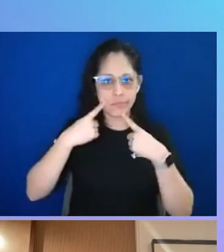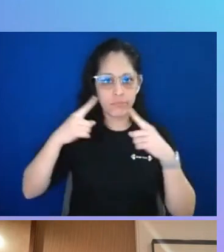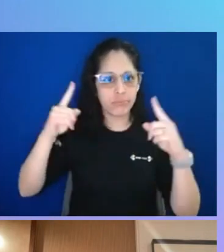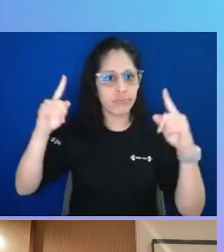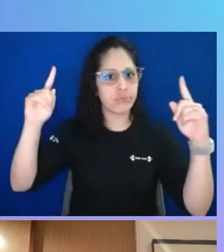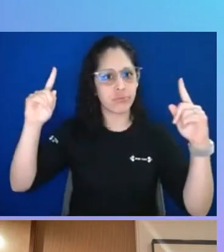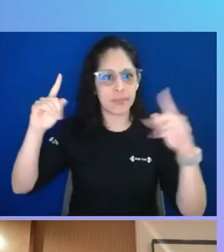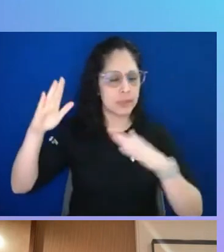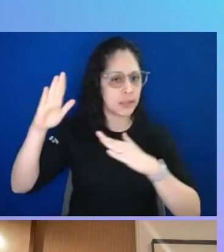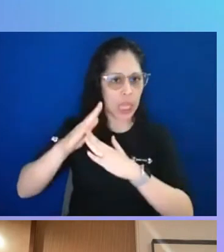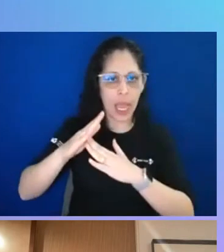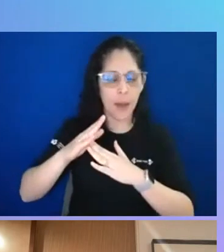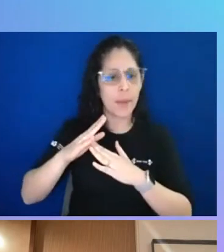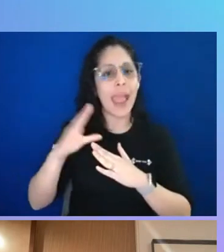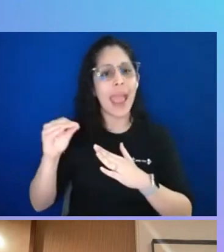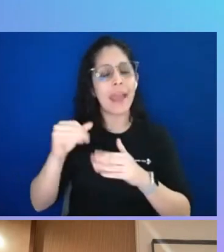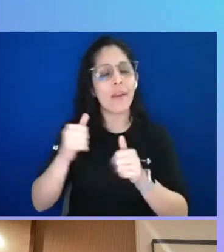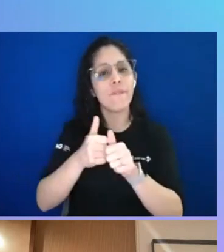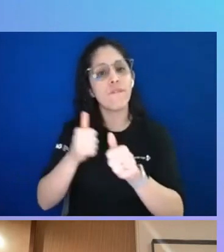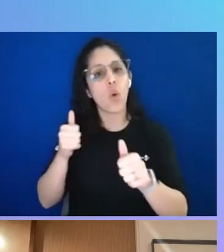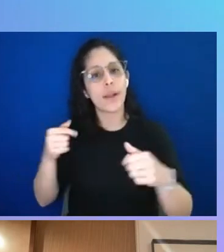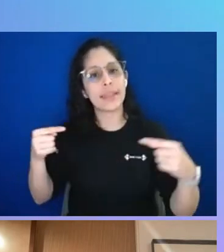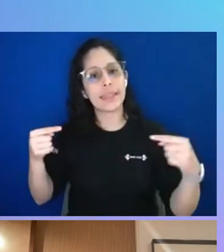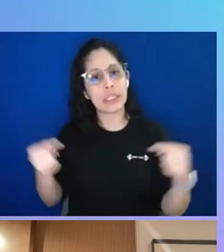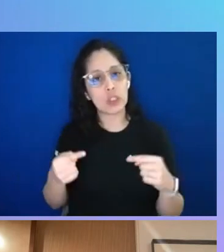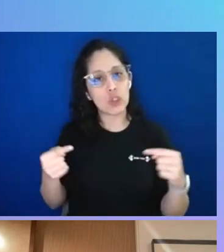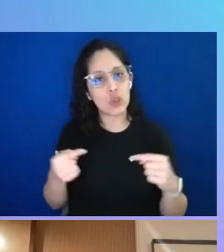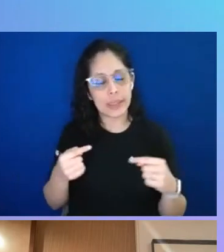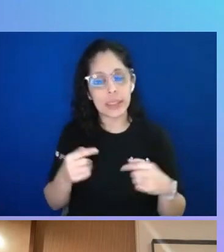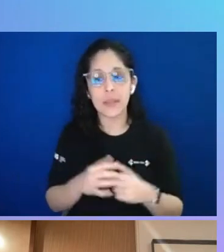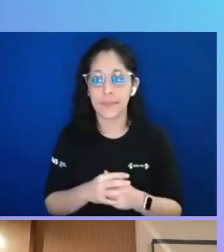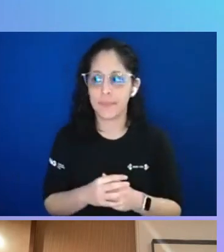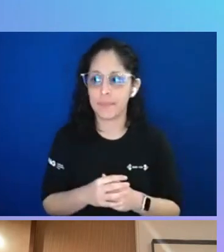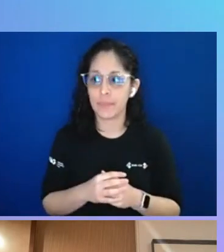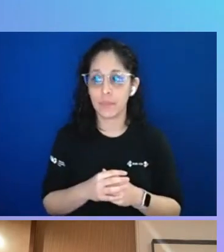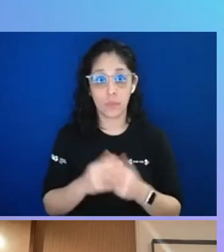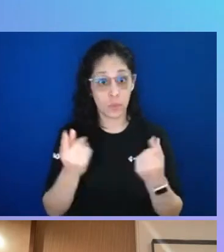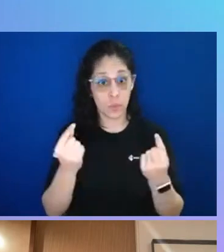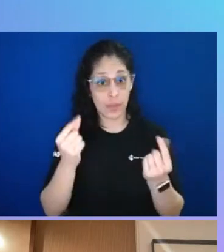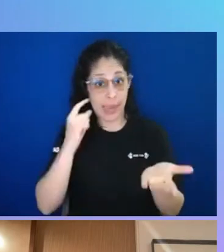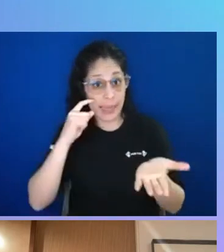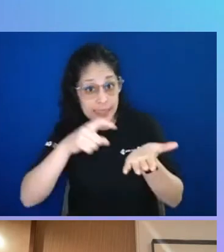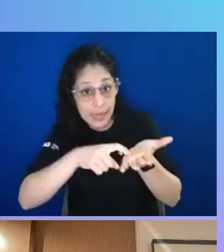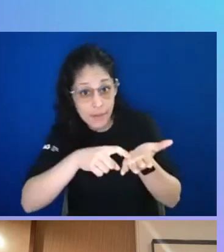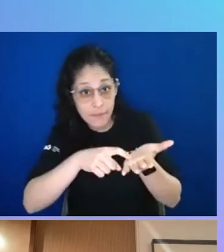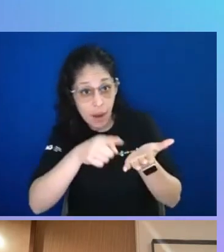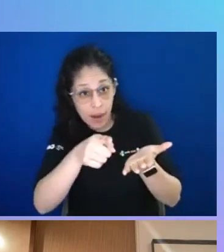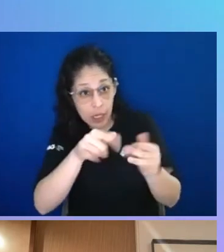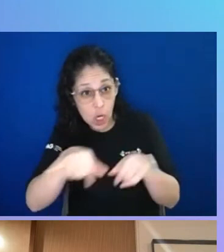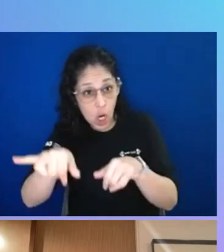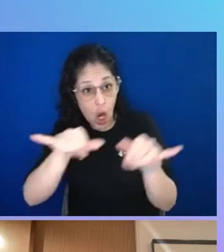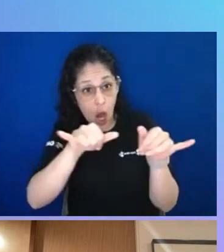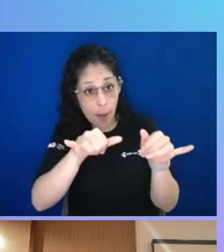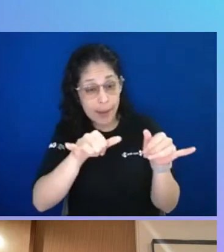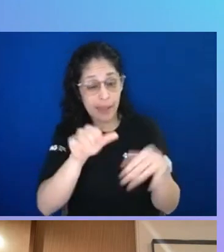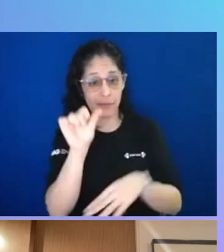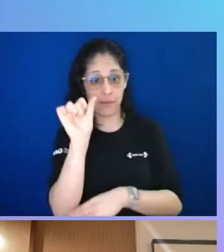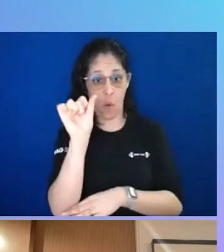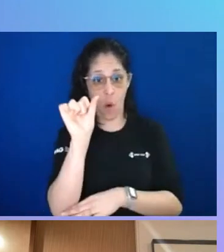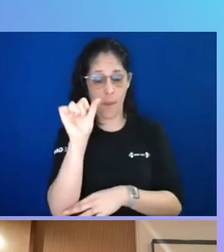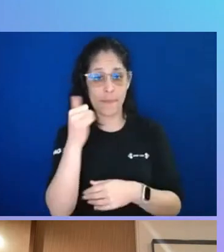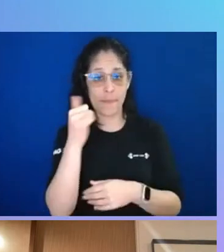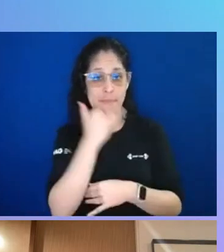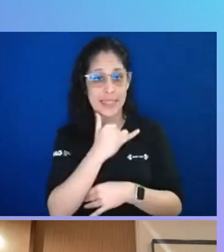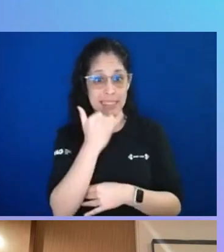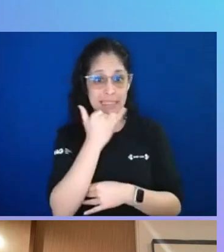Form Assist works by identifying and corrects common form mistakes, such as rounding your back,